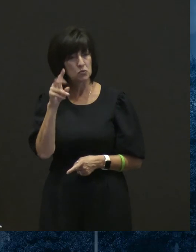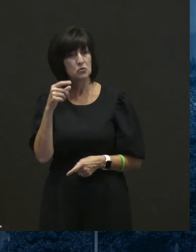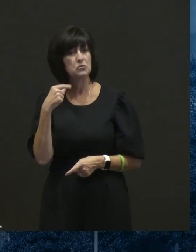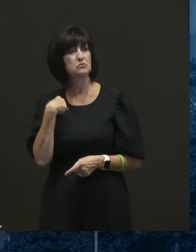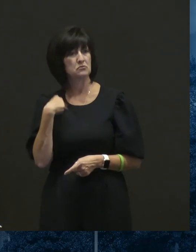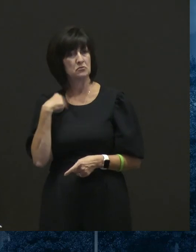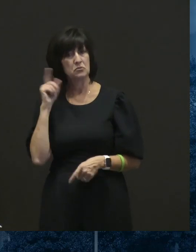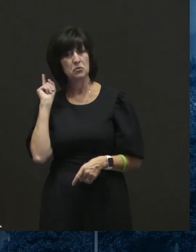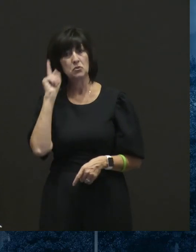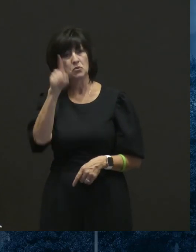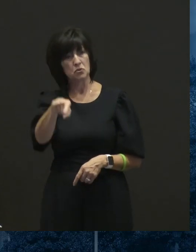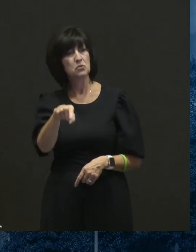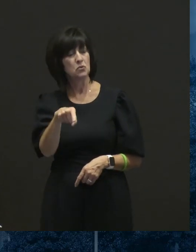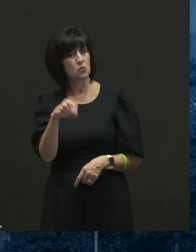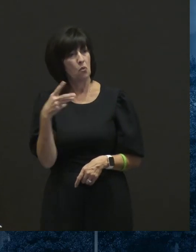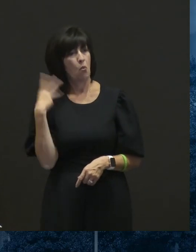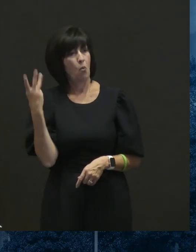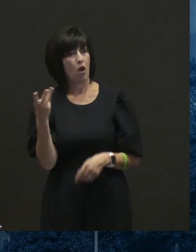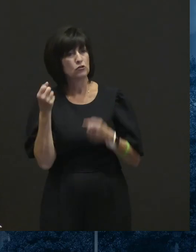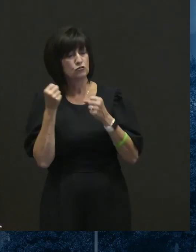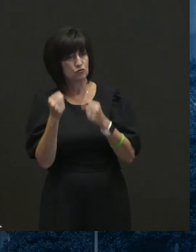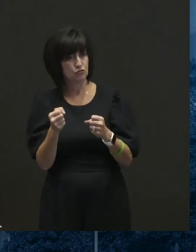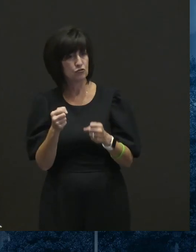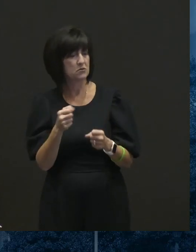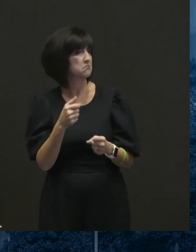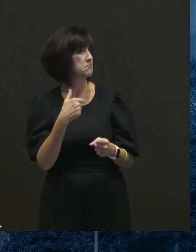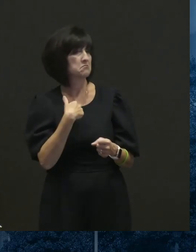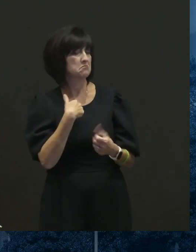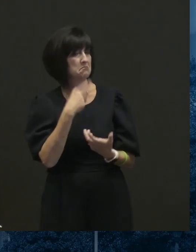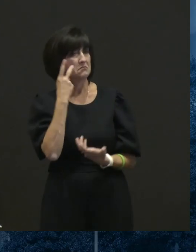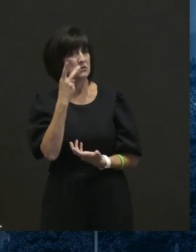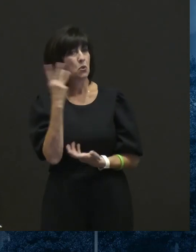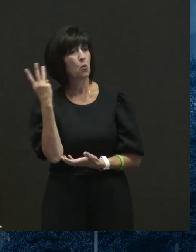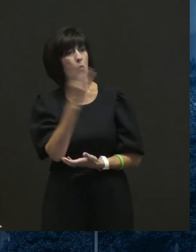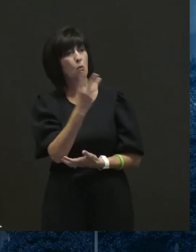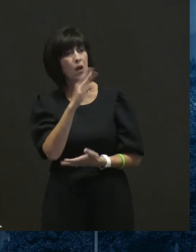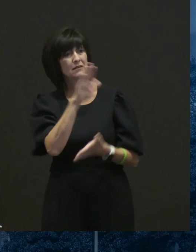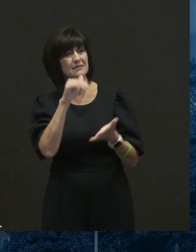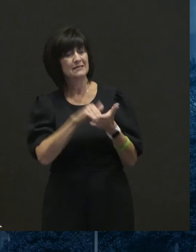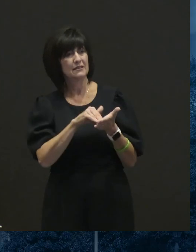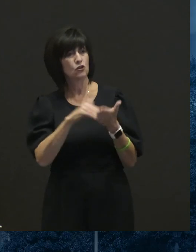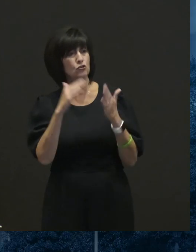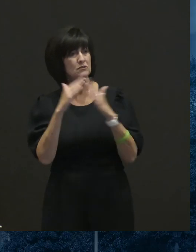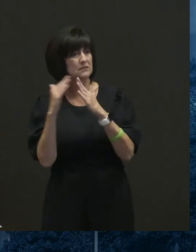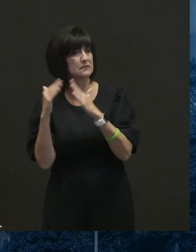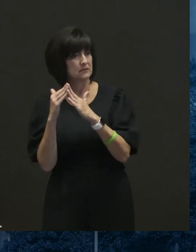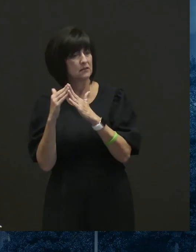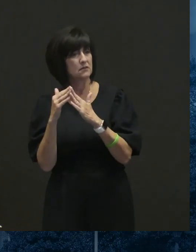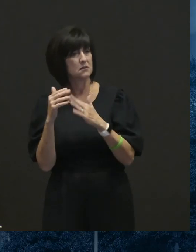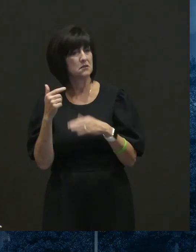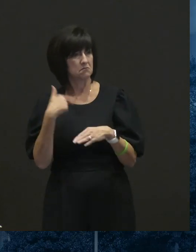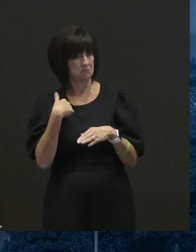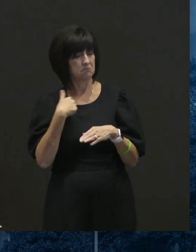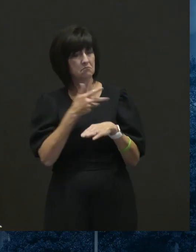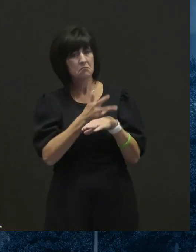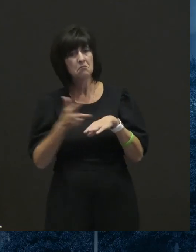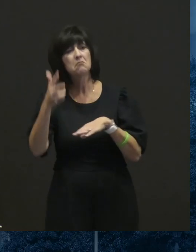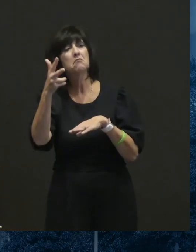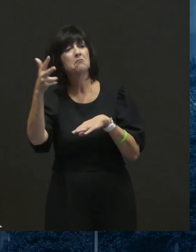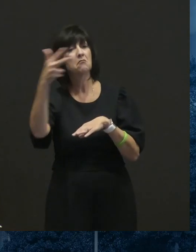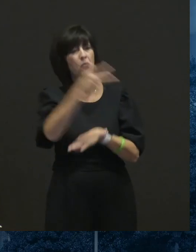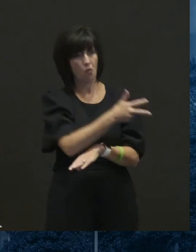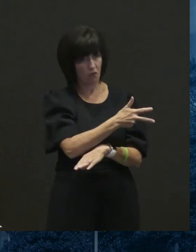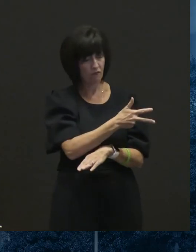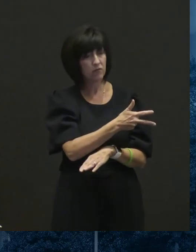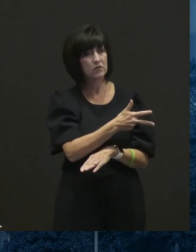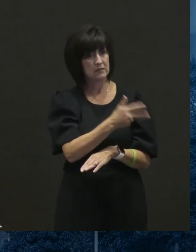through. I'll give you a perfect example, West Center City. I go down there to get on and off the freeway, and